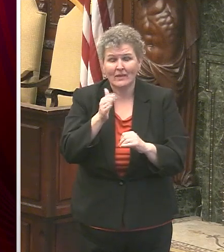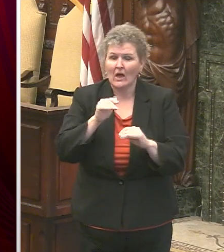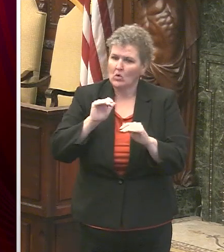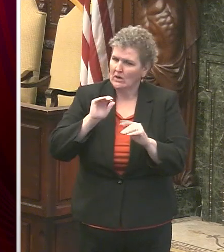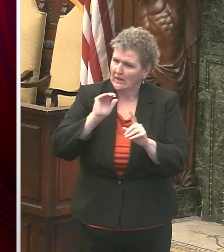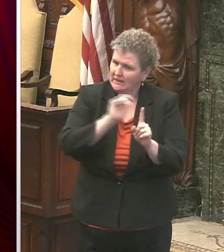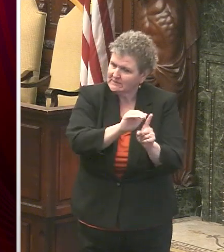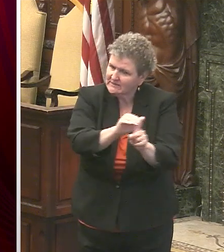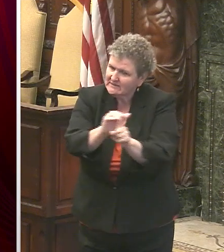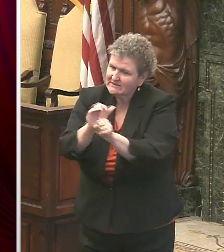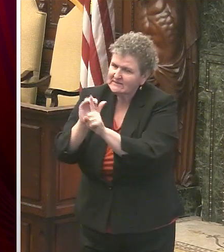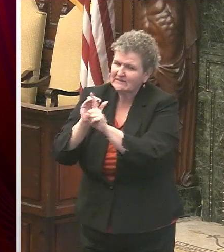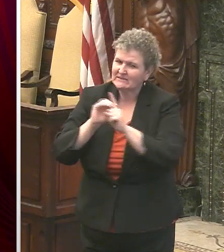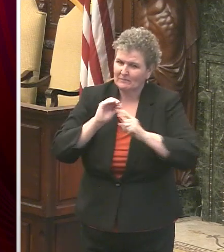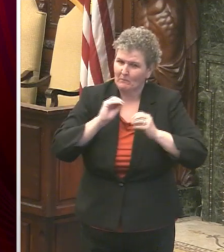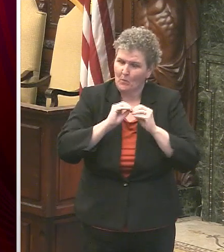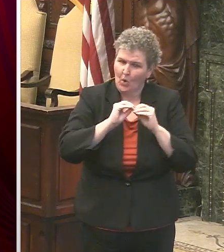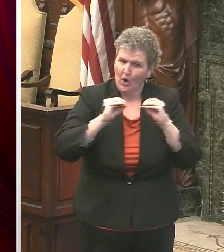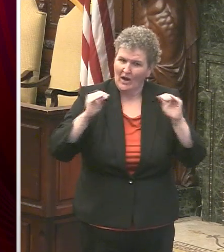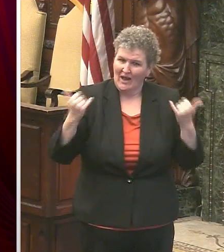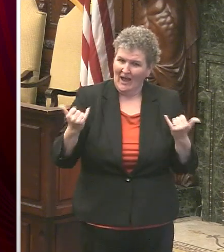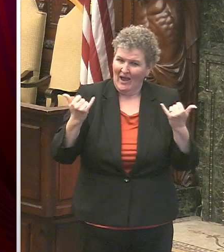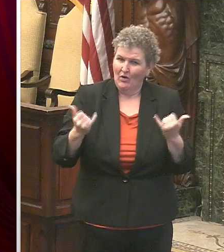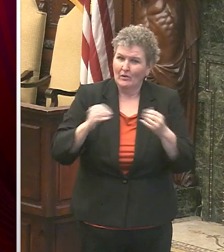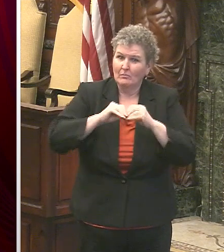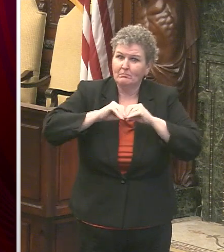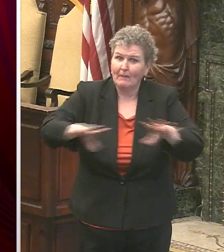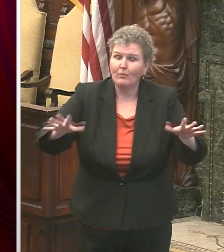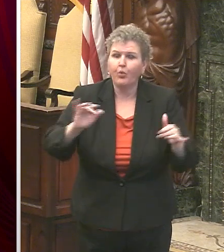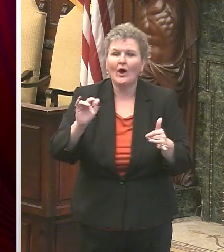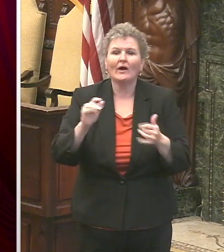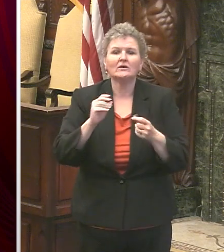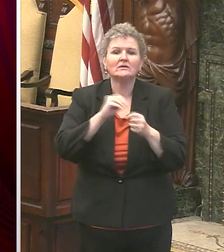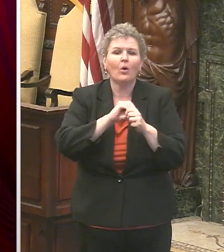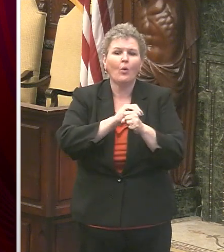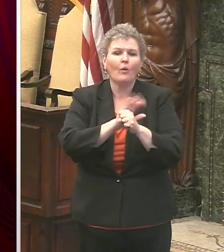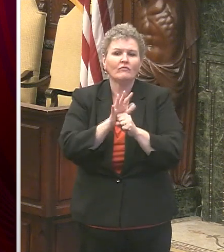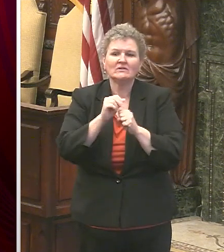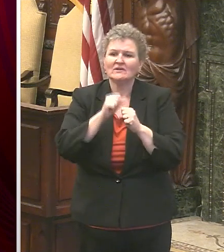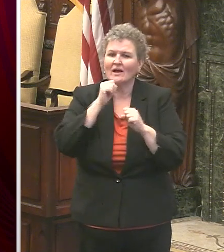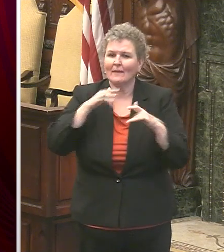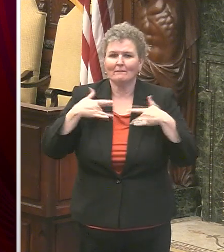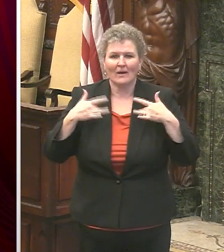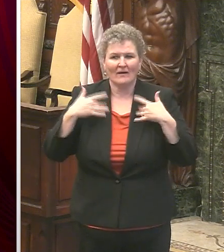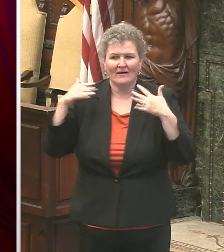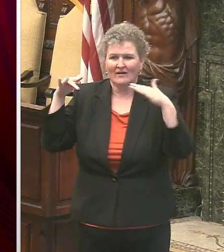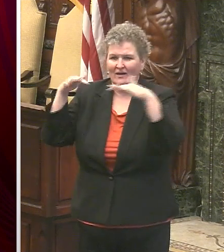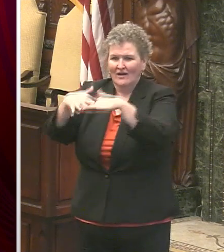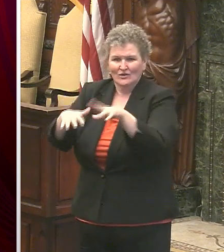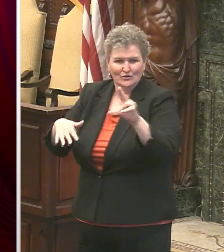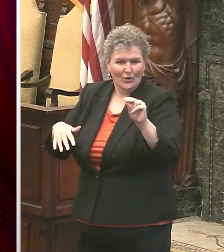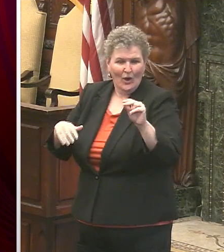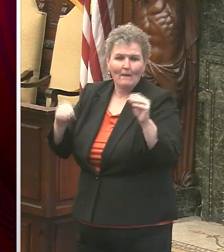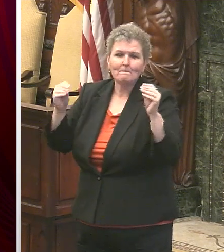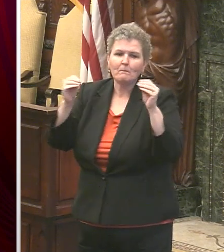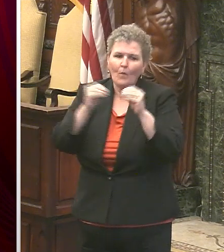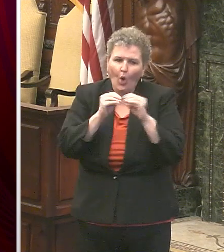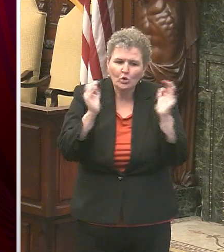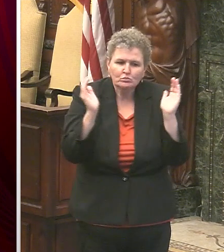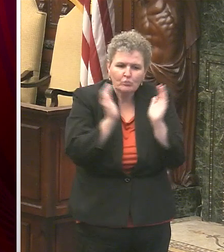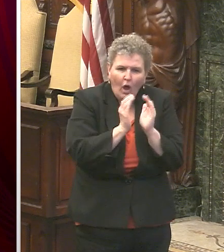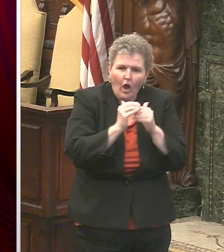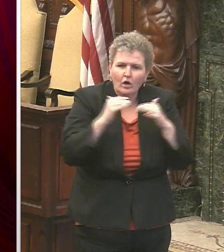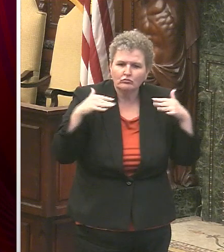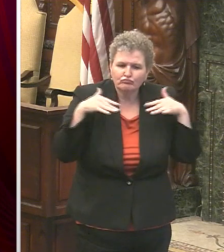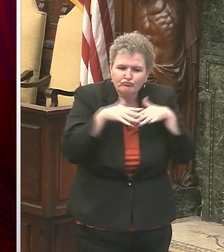biggest problem with the spread of COVID is happening not at public events, but at social gatherings, typically amongst